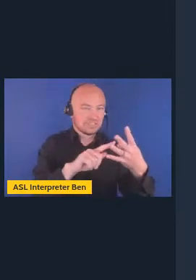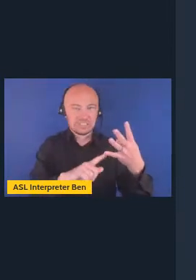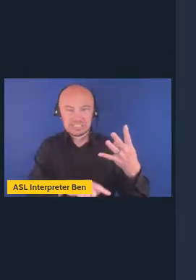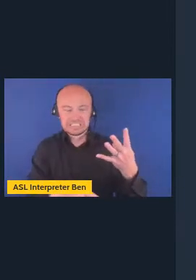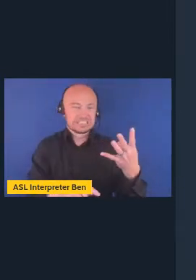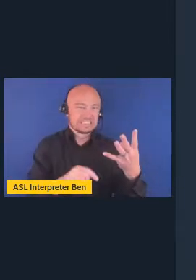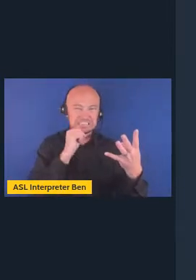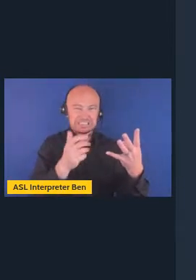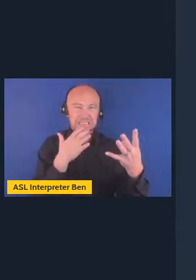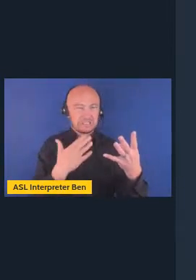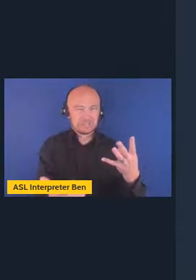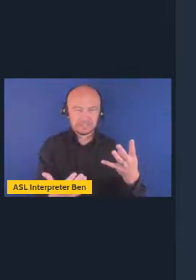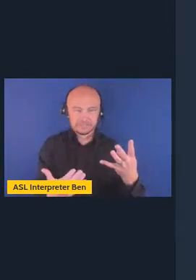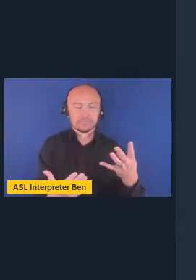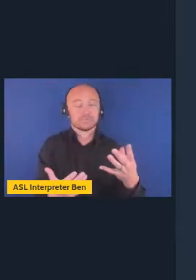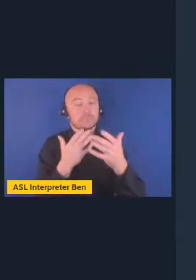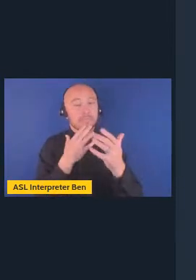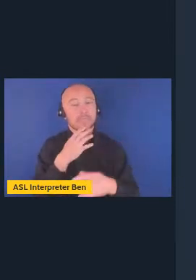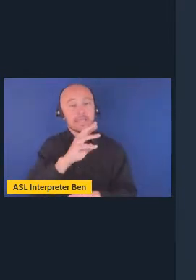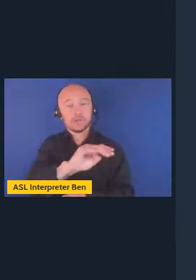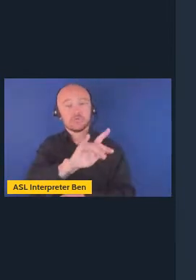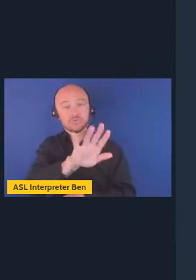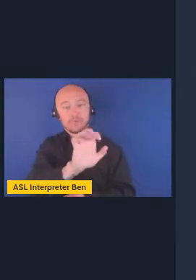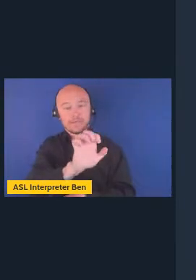a good experience. So thank you, Mike.